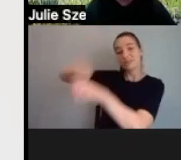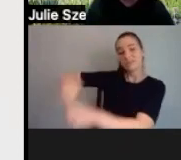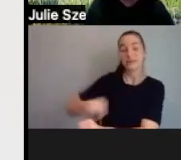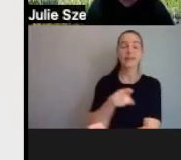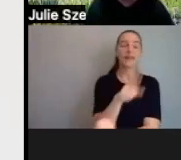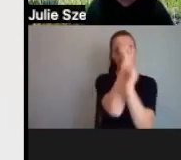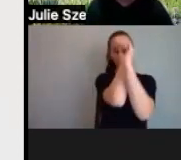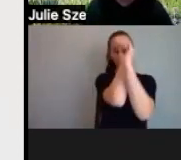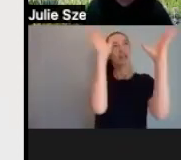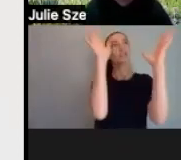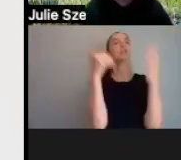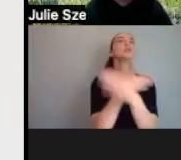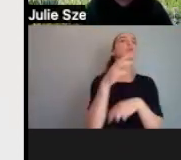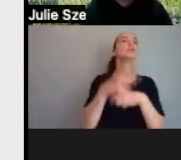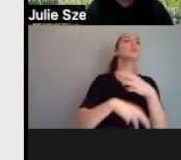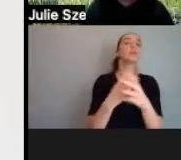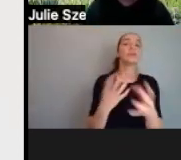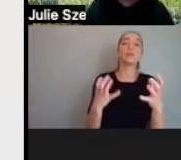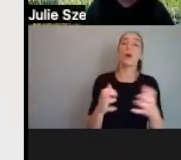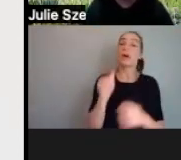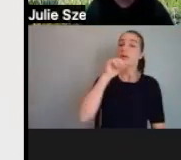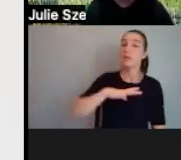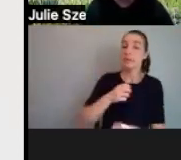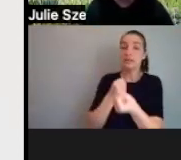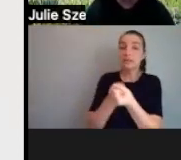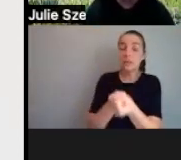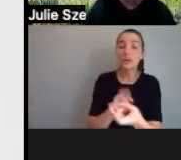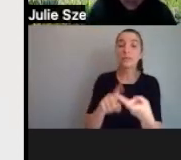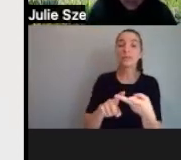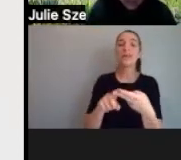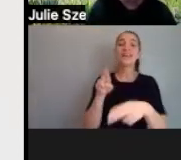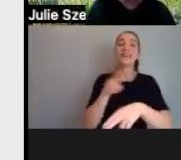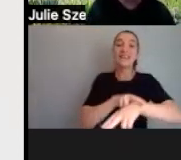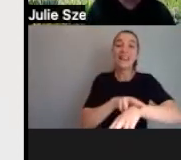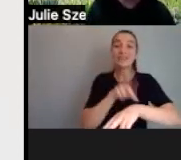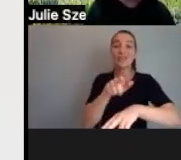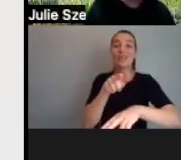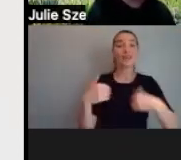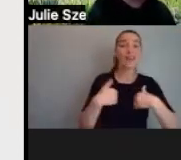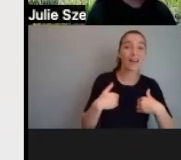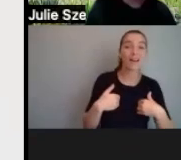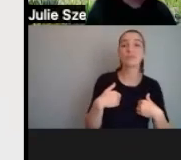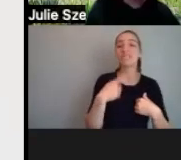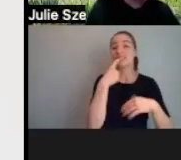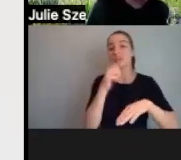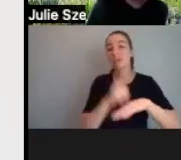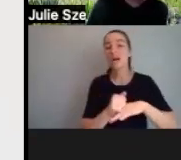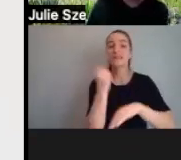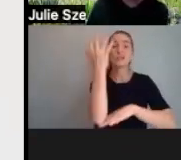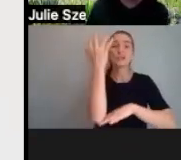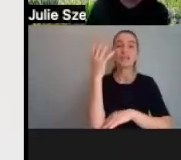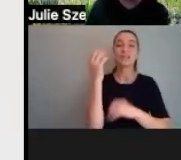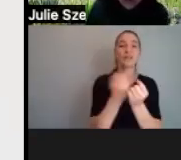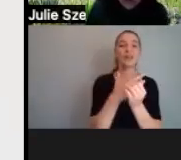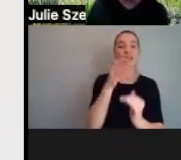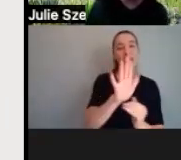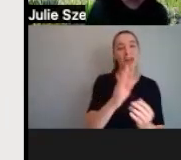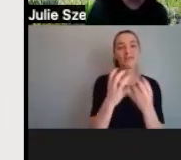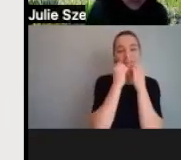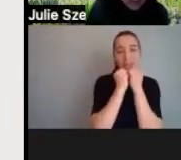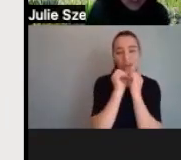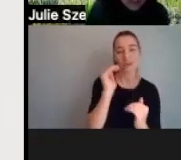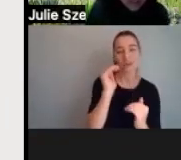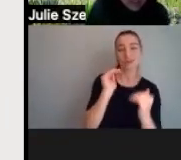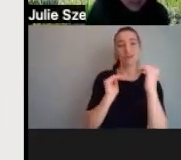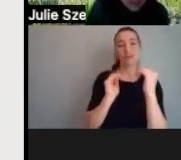not in hierarchical domination to nature's animals and ecosystems. And so here are some images of, um, I think the critical